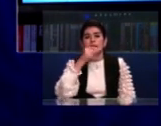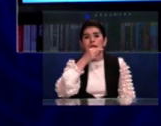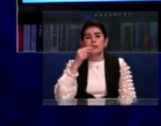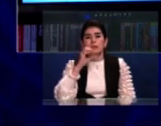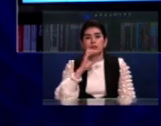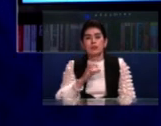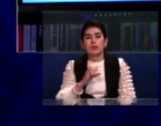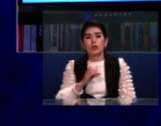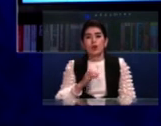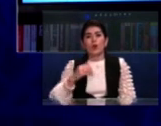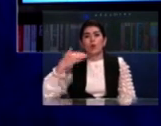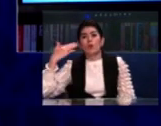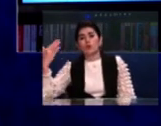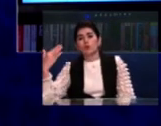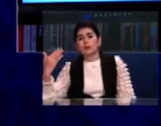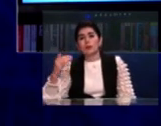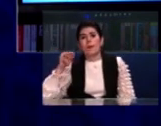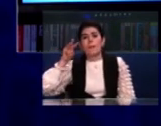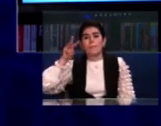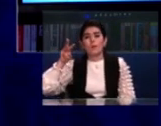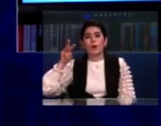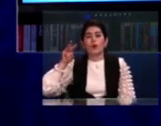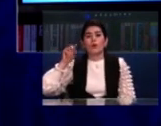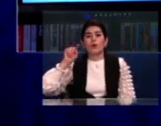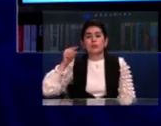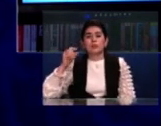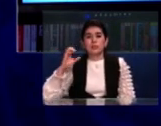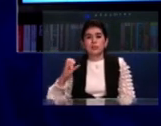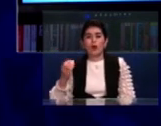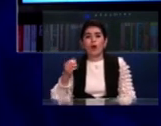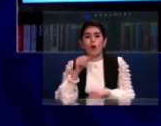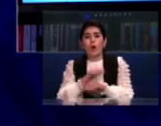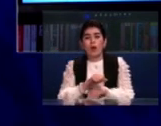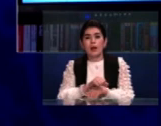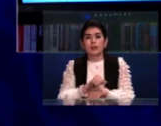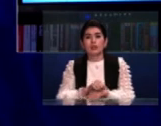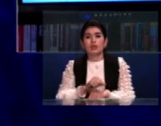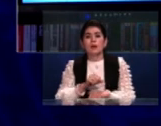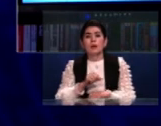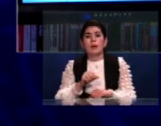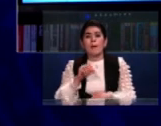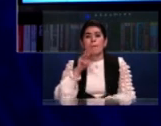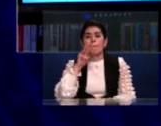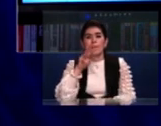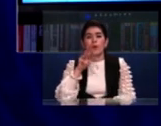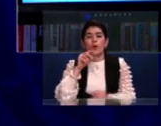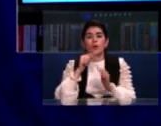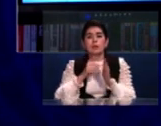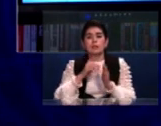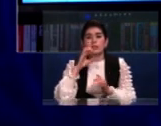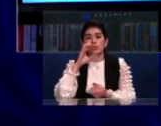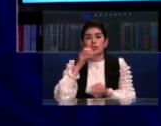bo'ladi. O'ng tomonida esa m ko'paytirilgan s qoladi. Bu yerda m ko'paytirilgan s